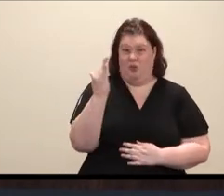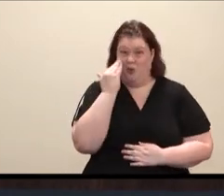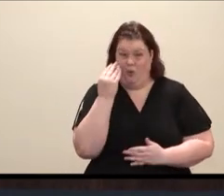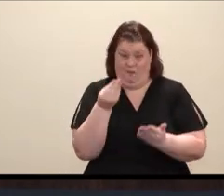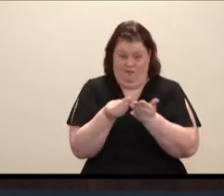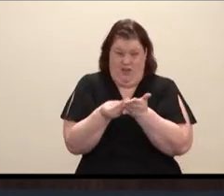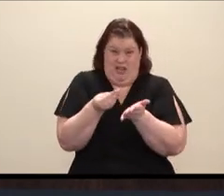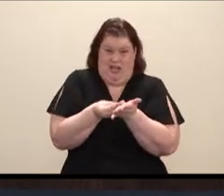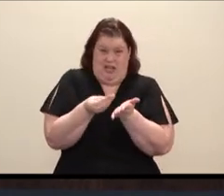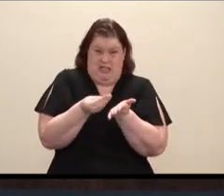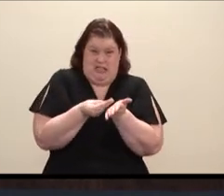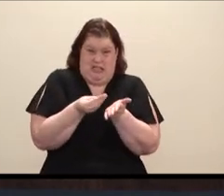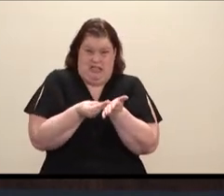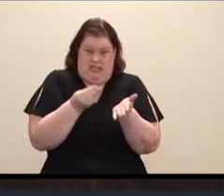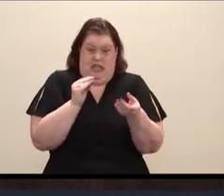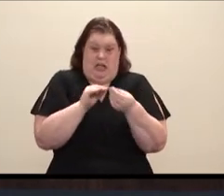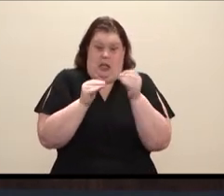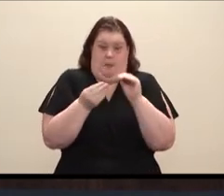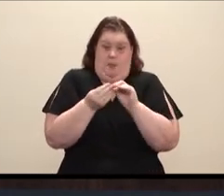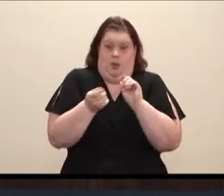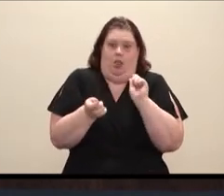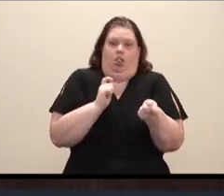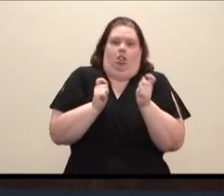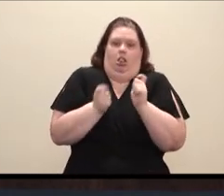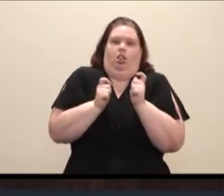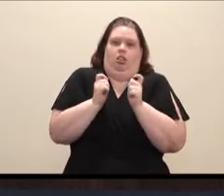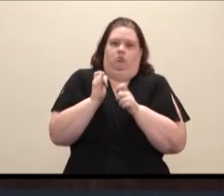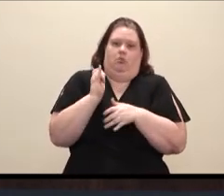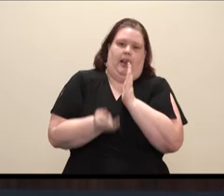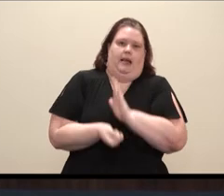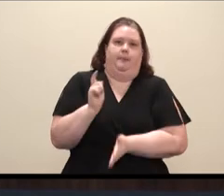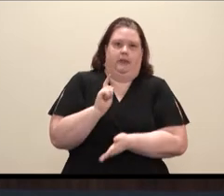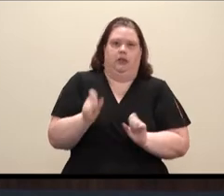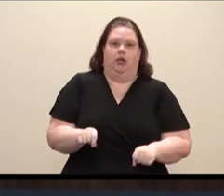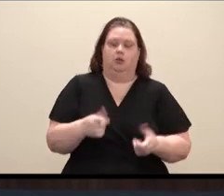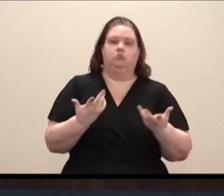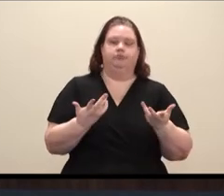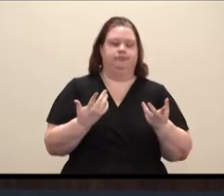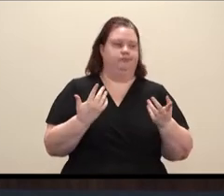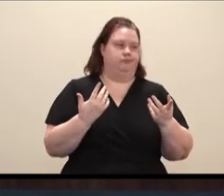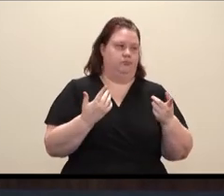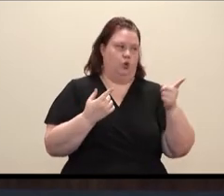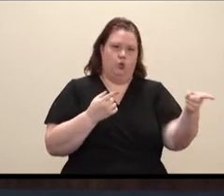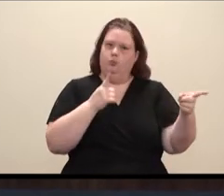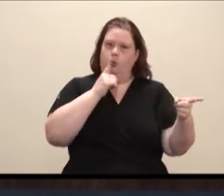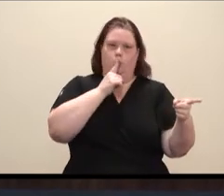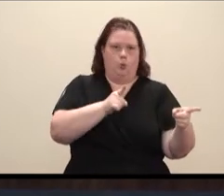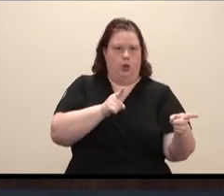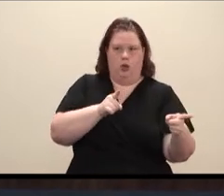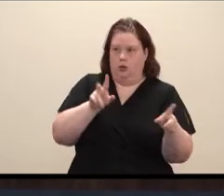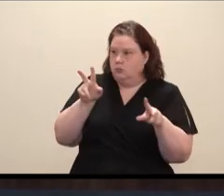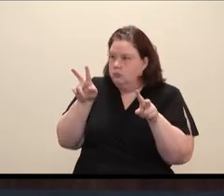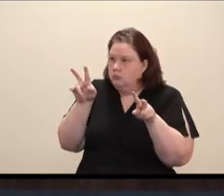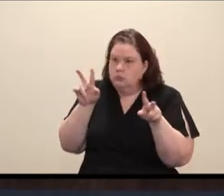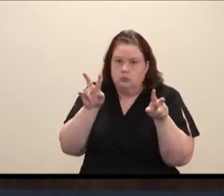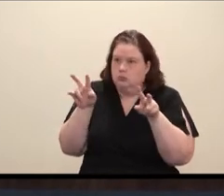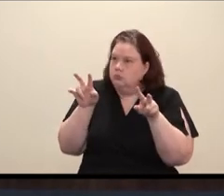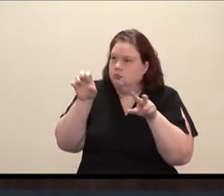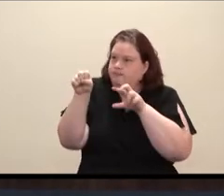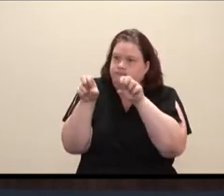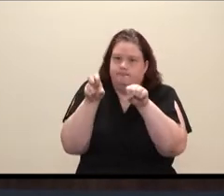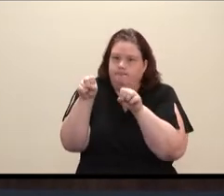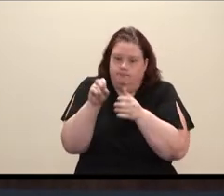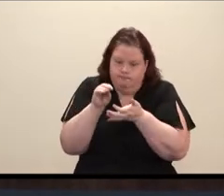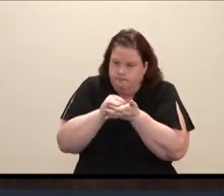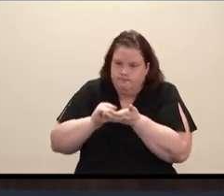finance area, numbers can change rapidly. You've got to be responsive to that, and I think you've been very, very responsive to that and providing us input. So I thank you